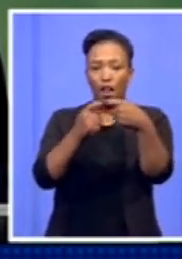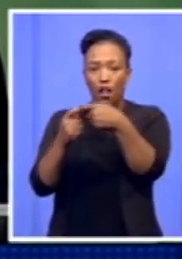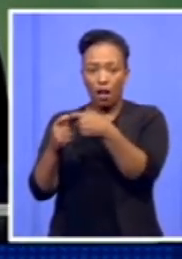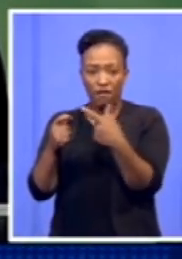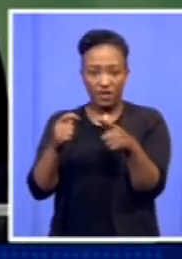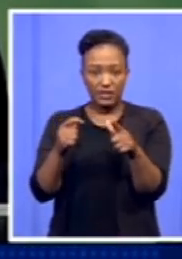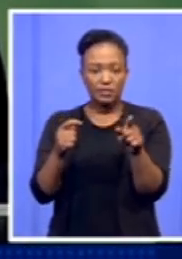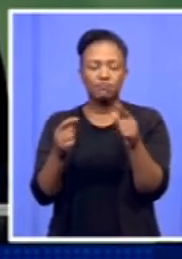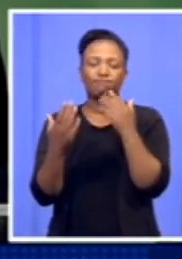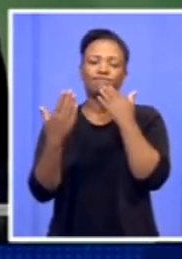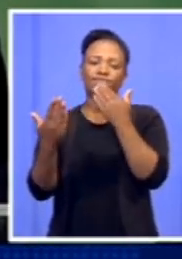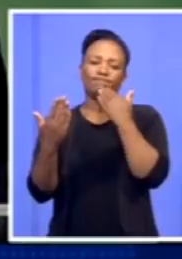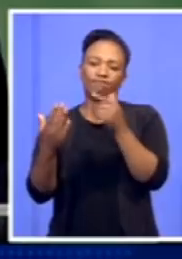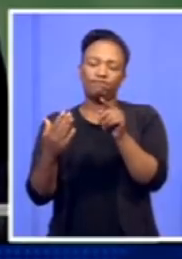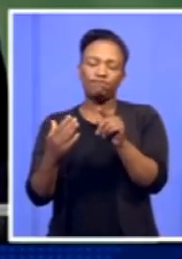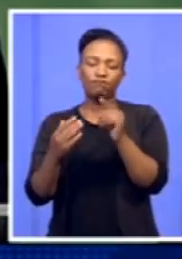initiative.